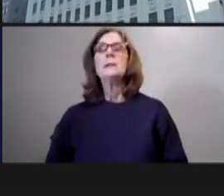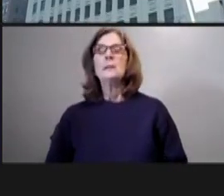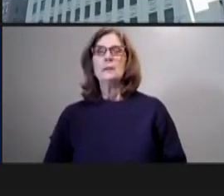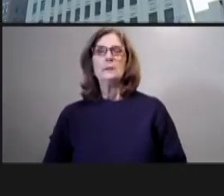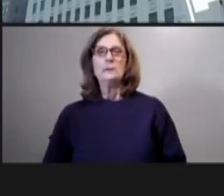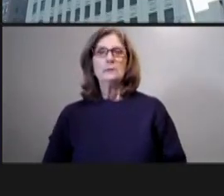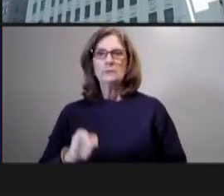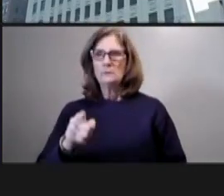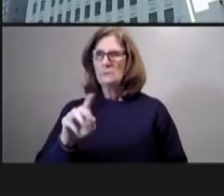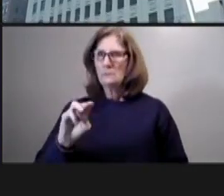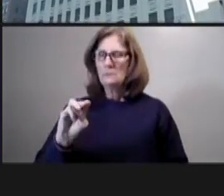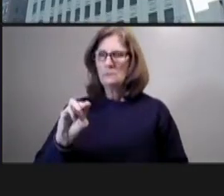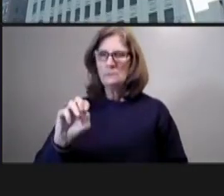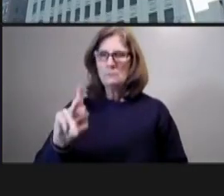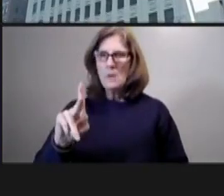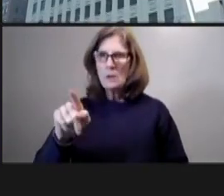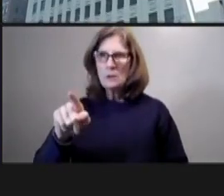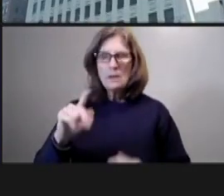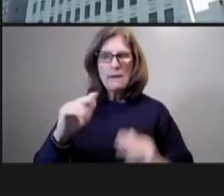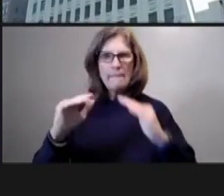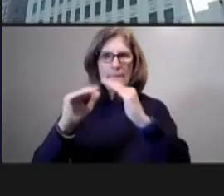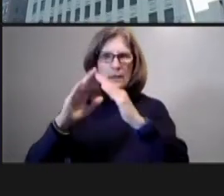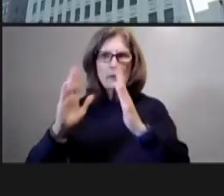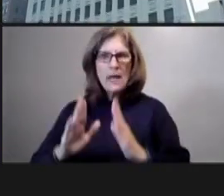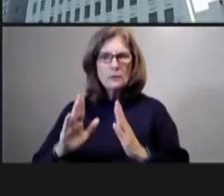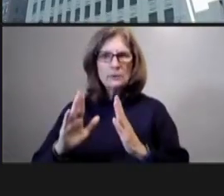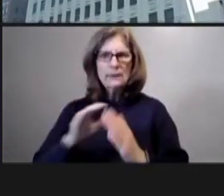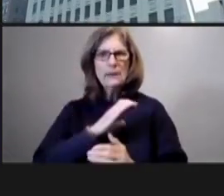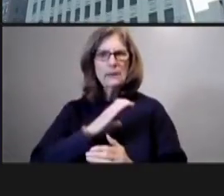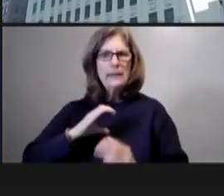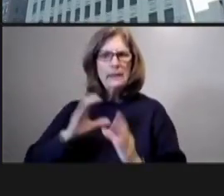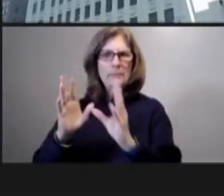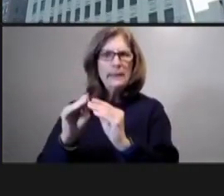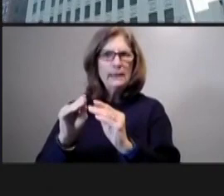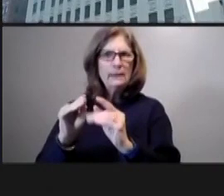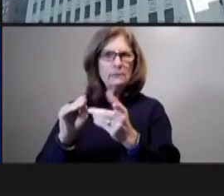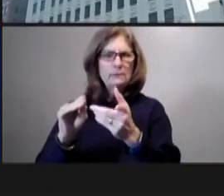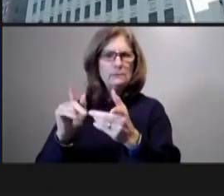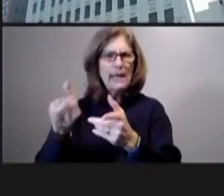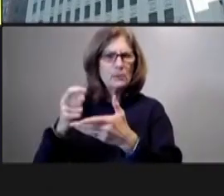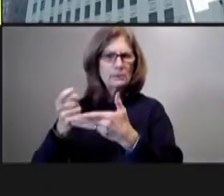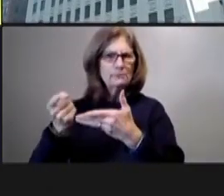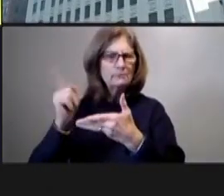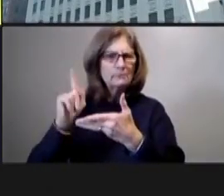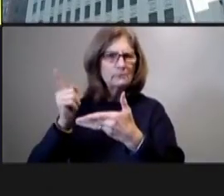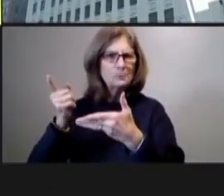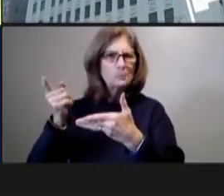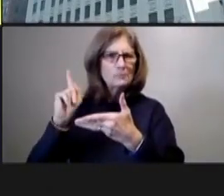Mark, is there anything to report from the Fair Housing Committee meeting that was within the past couple of weeks?